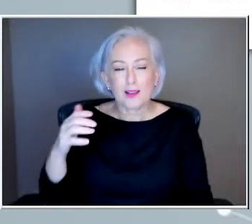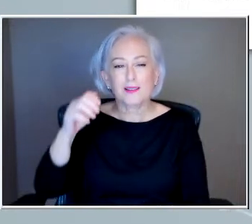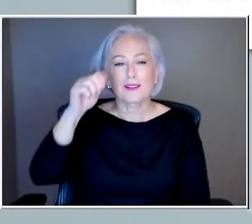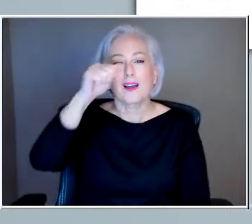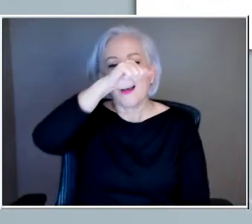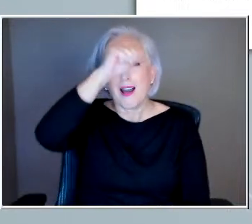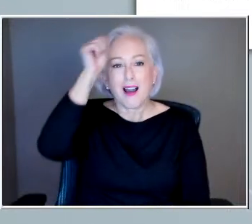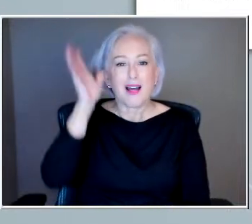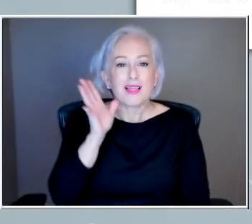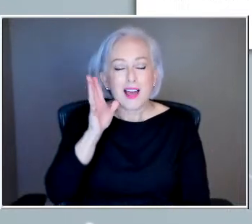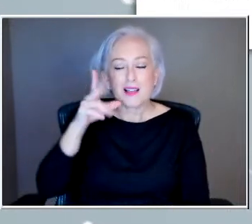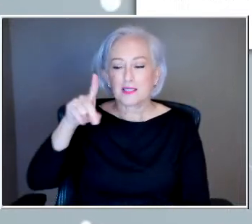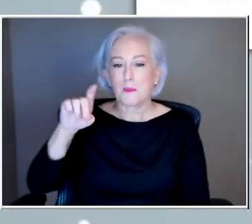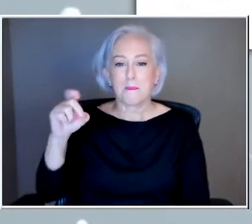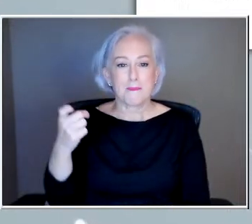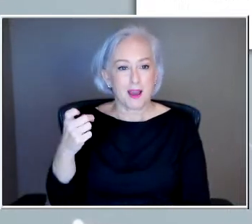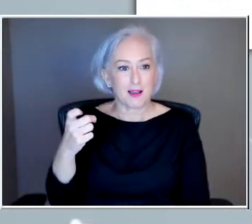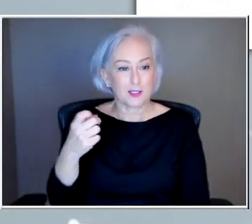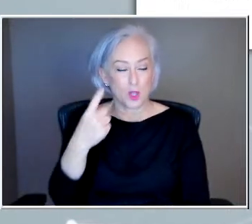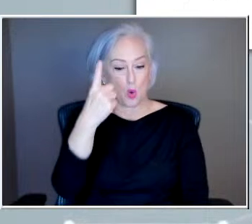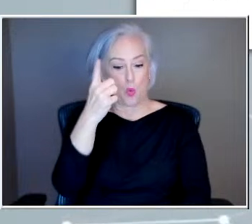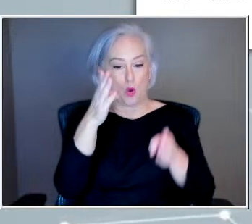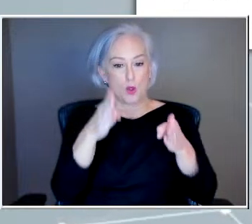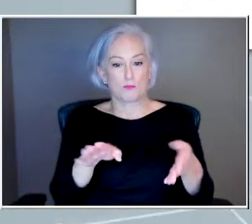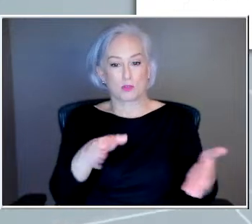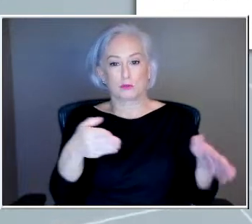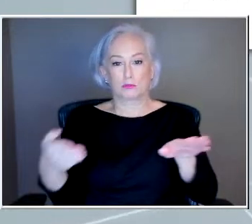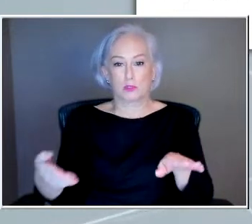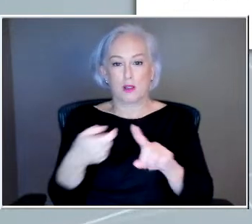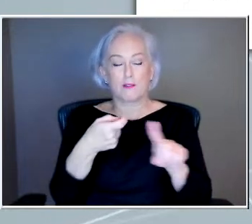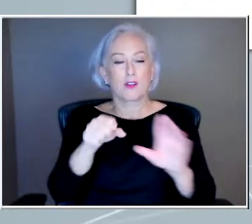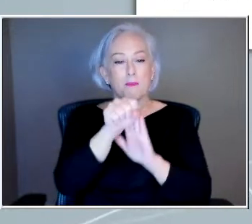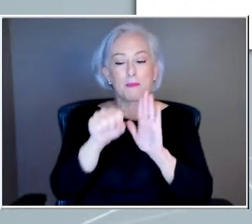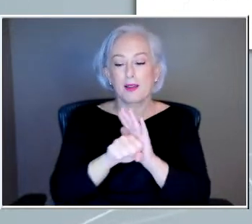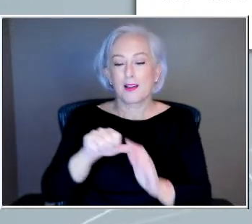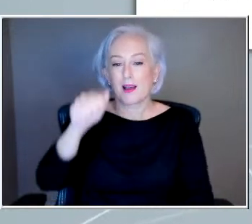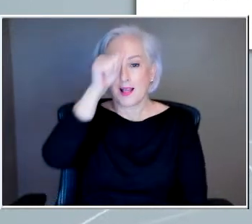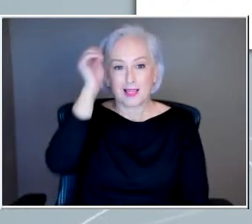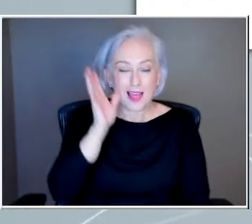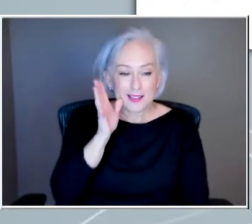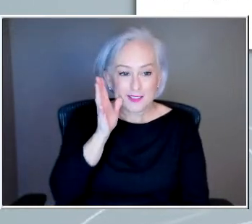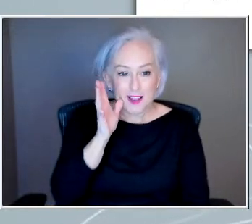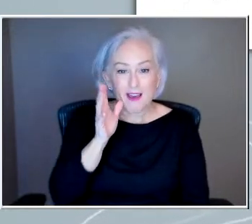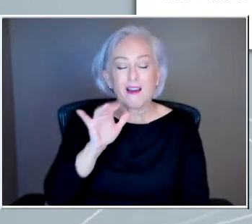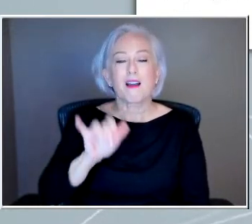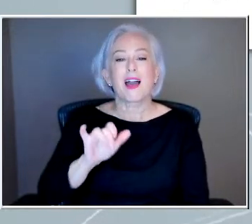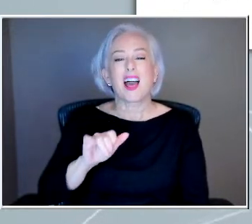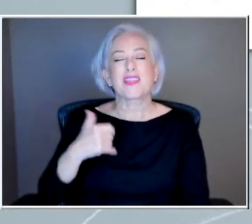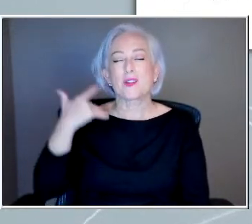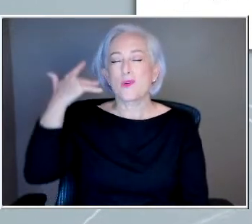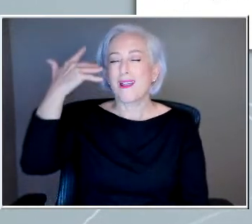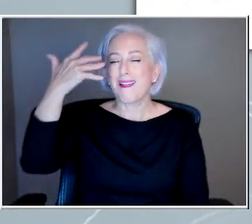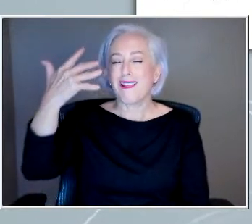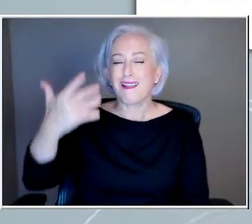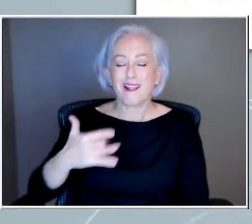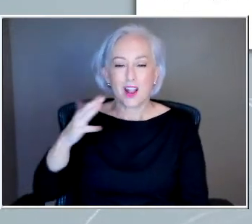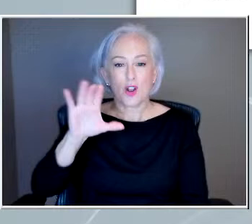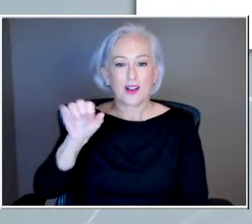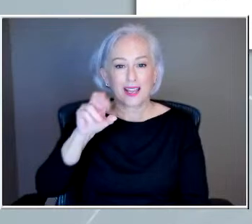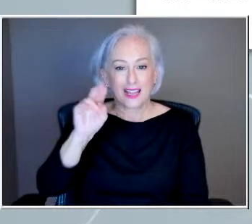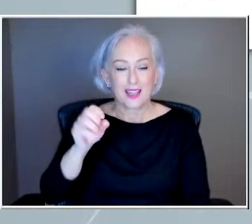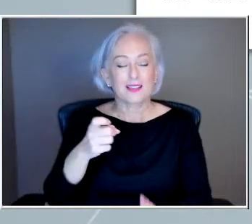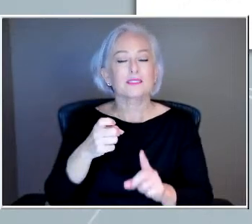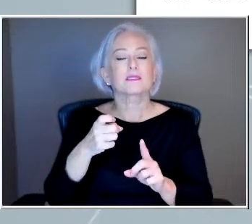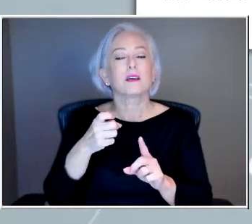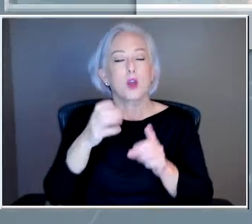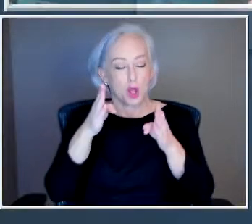life of one person in Alaska. And then we've heard about a rare case of the bubonic plague found in a person living in Oregon. First of